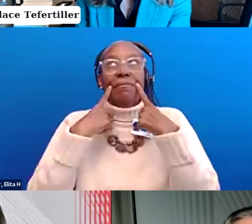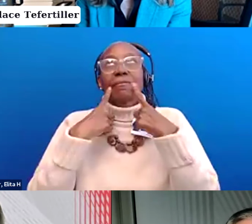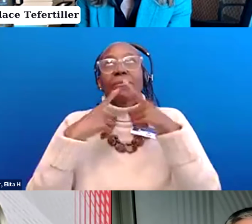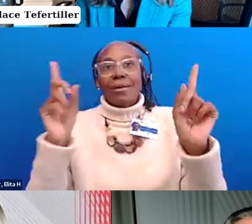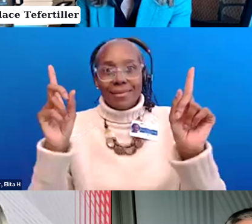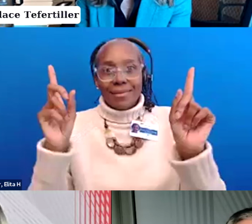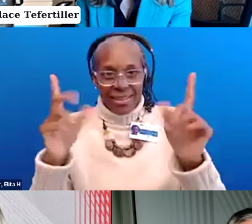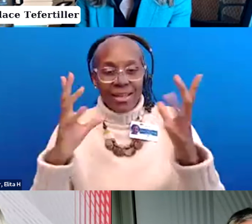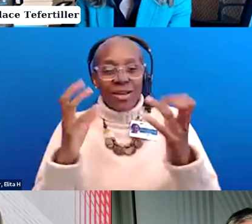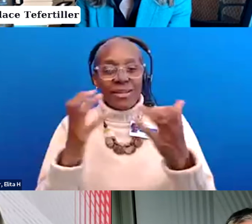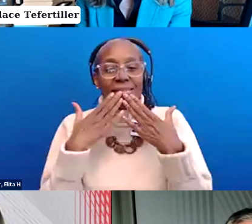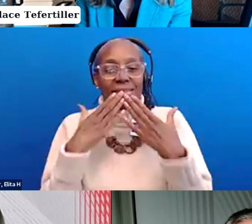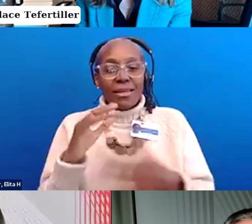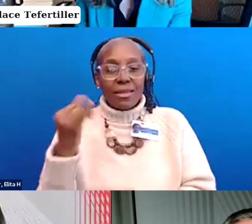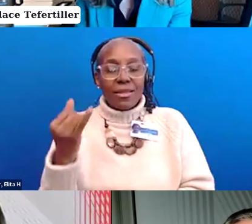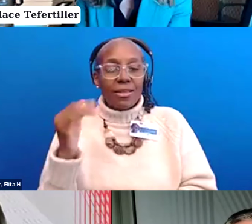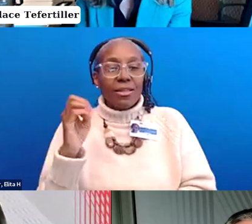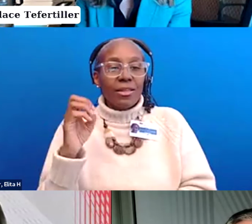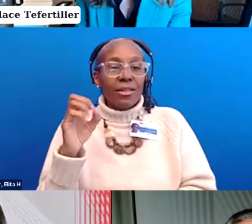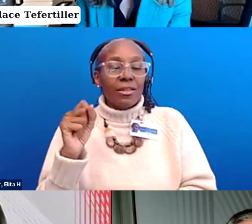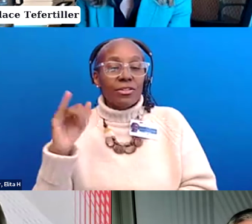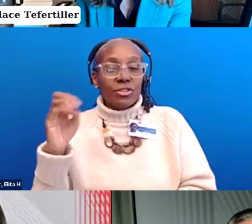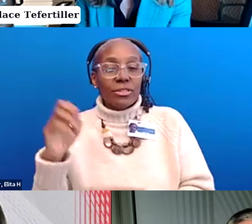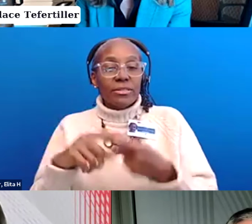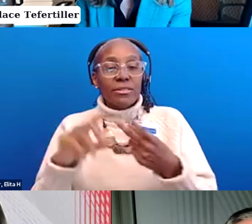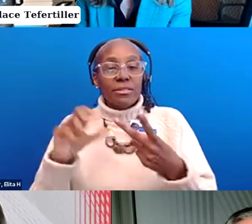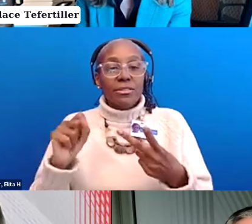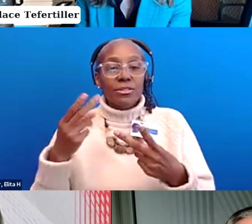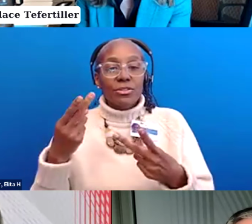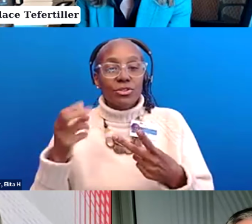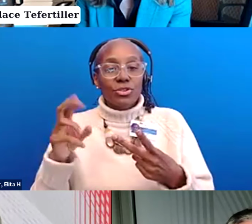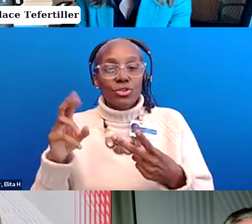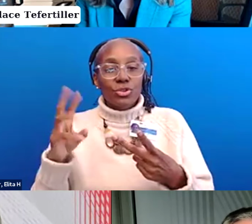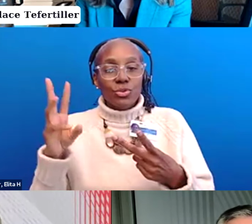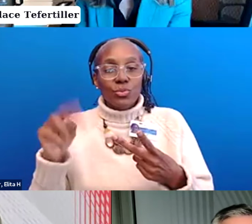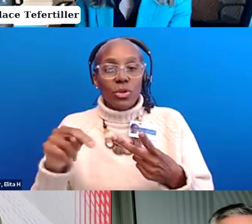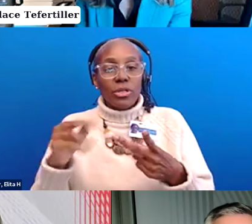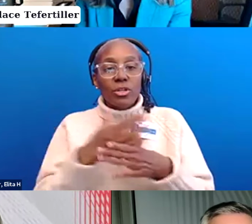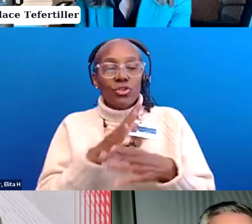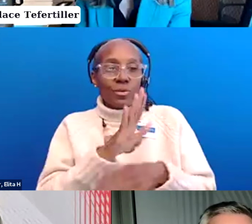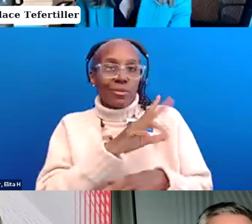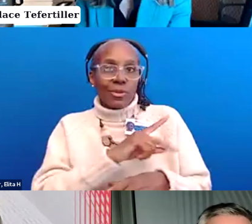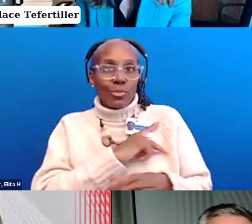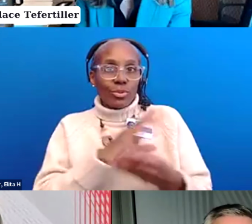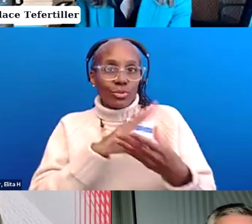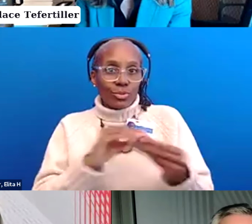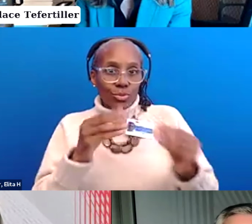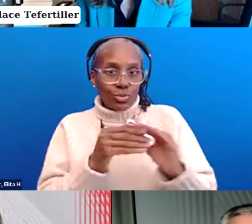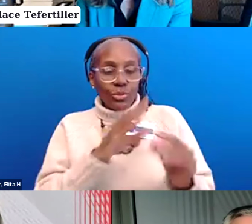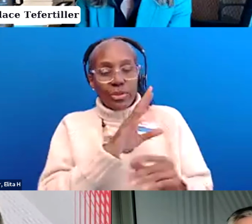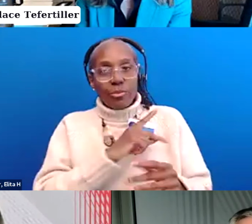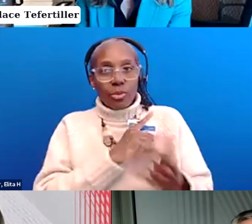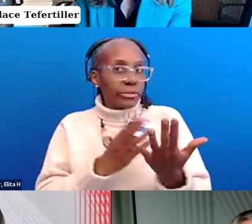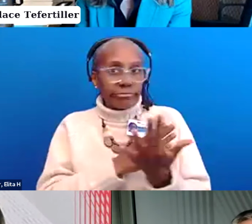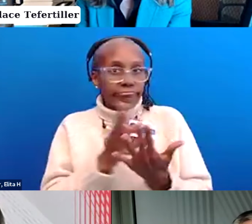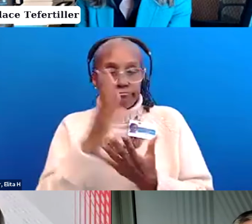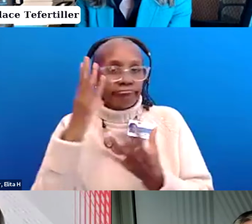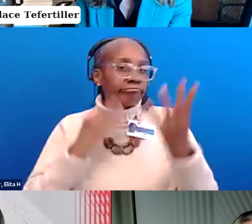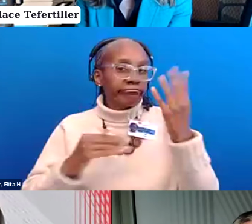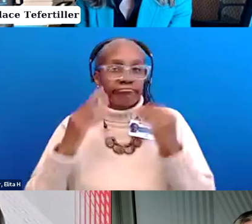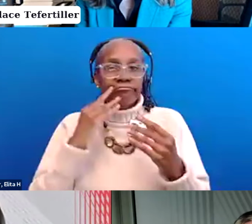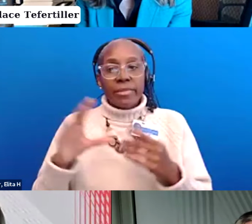I wanted to thank Jessie and Sherown for generously sharing their personal stories and journeys. And I was so